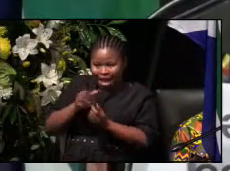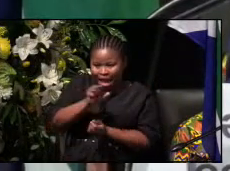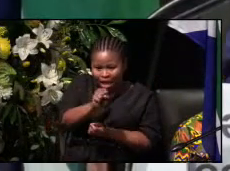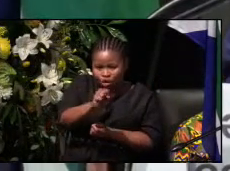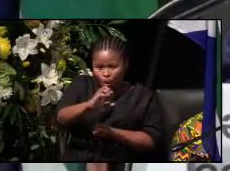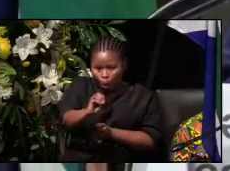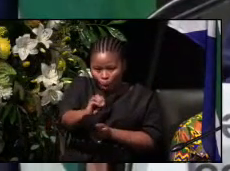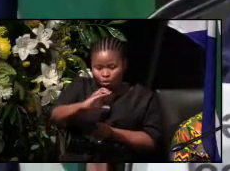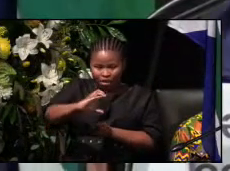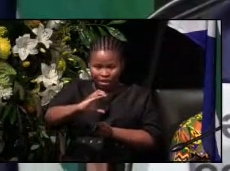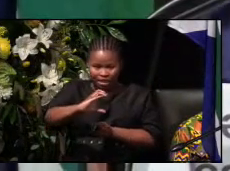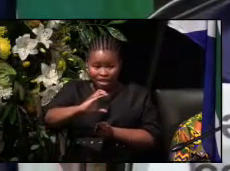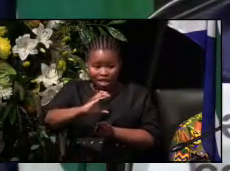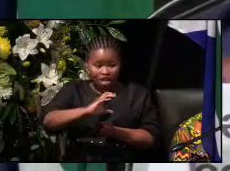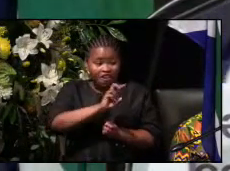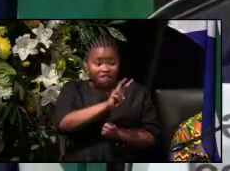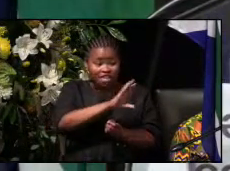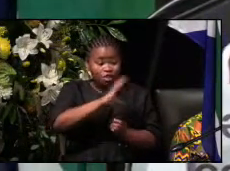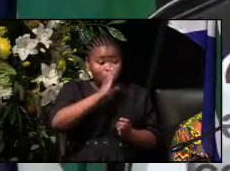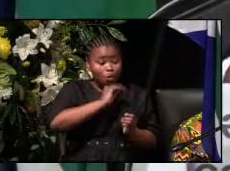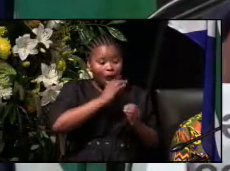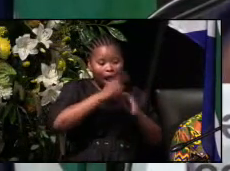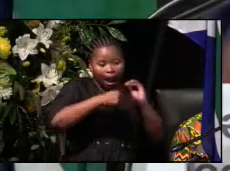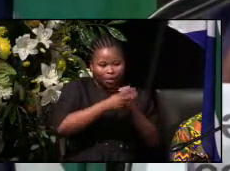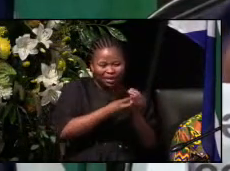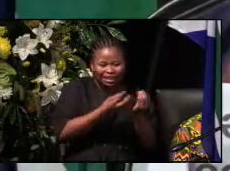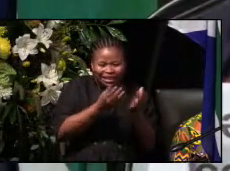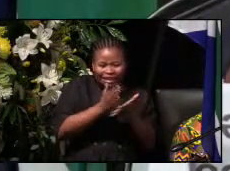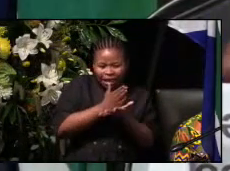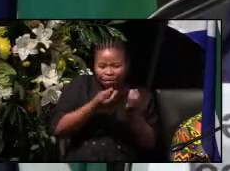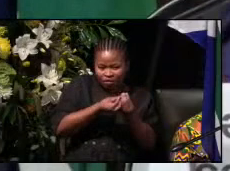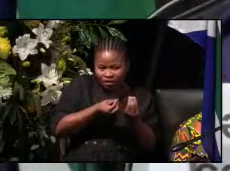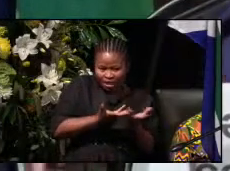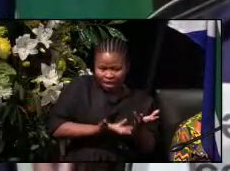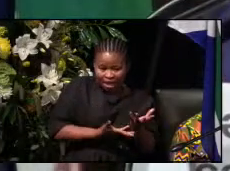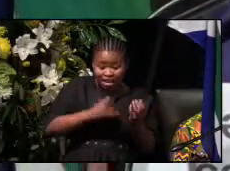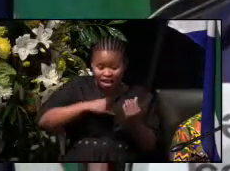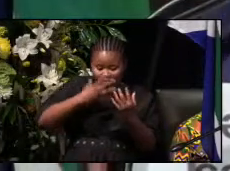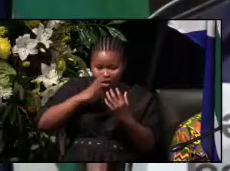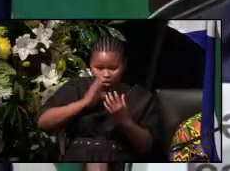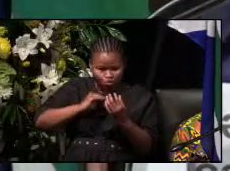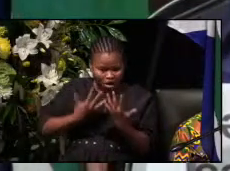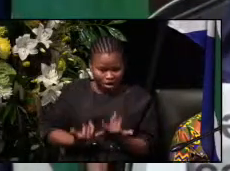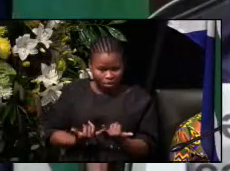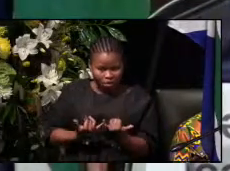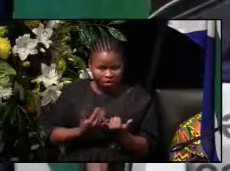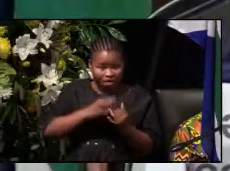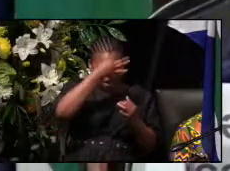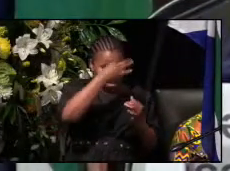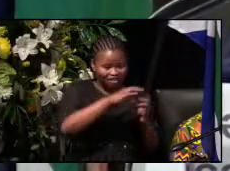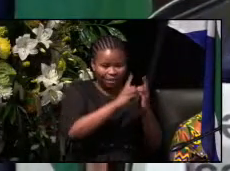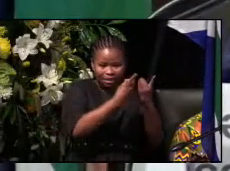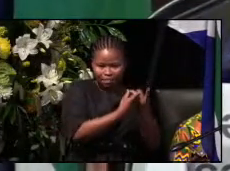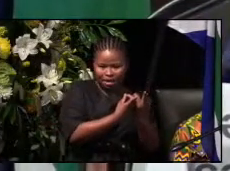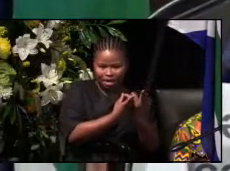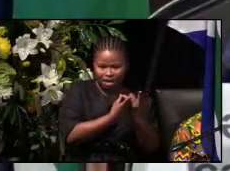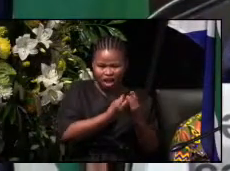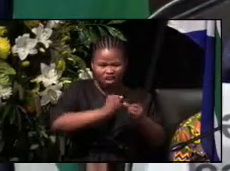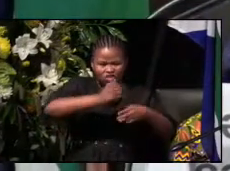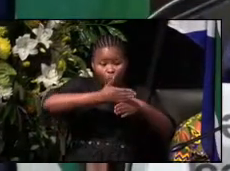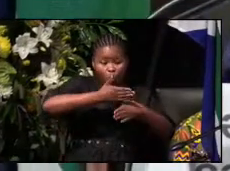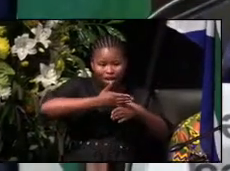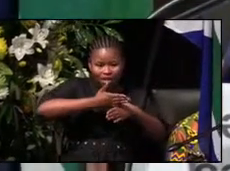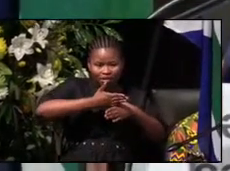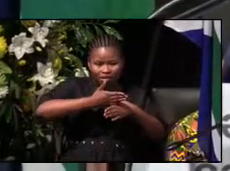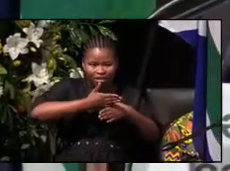soes the VC spoke about some of the existing and as I speak you have government departments that are still